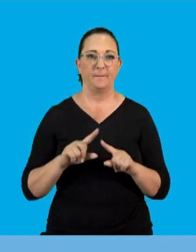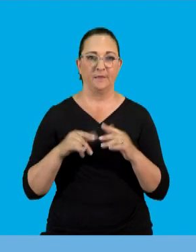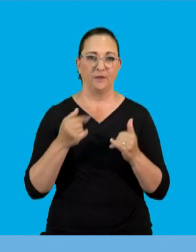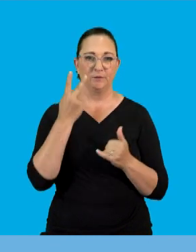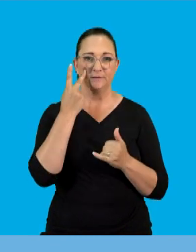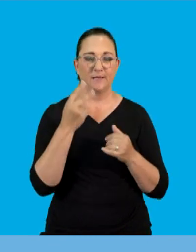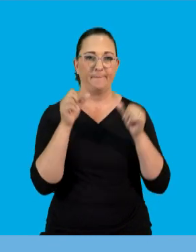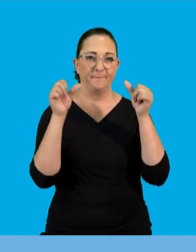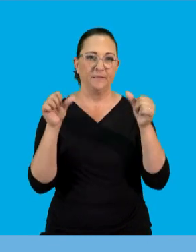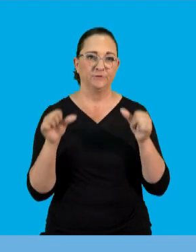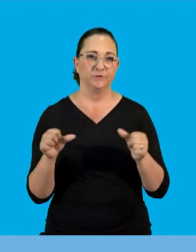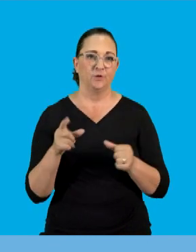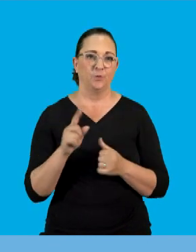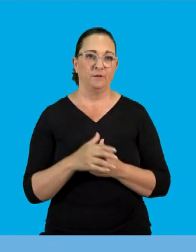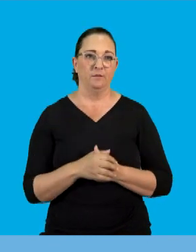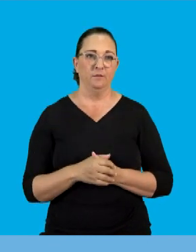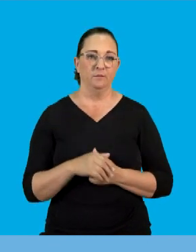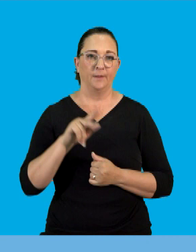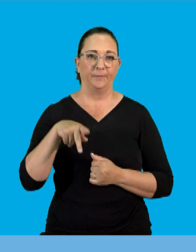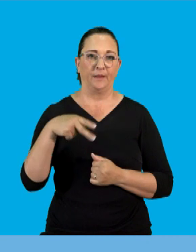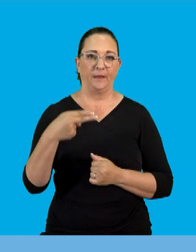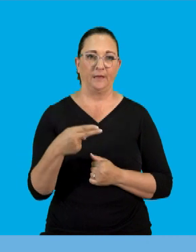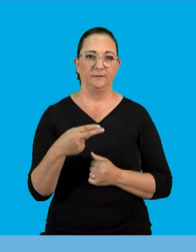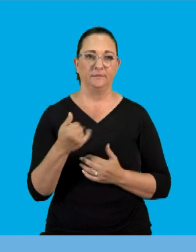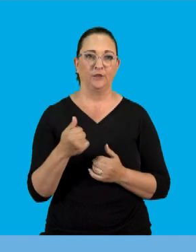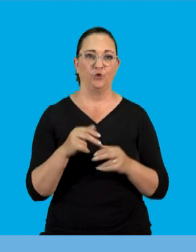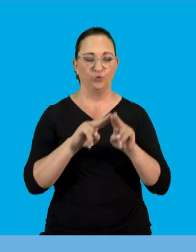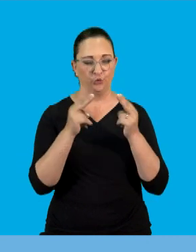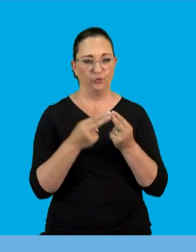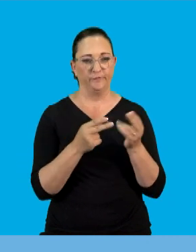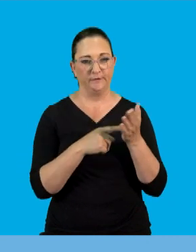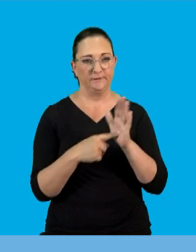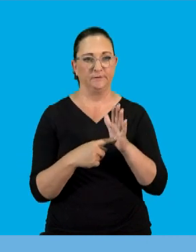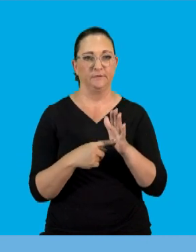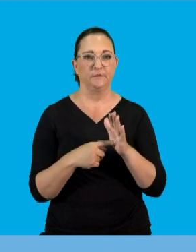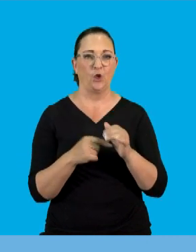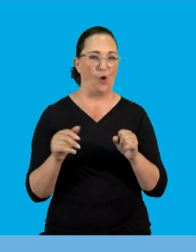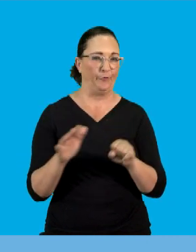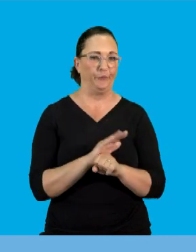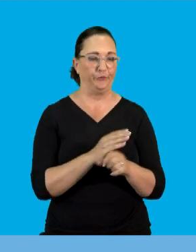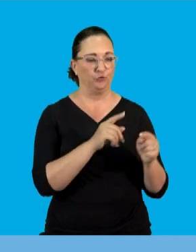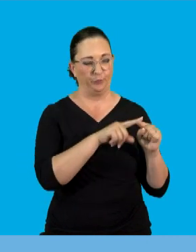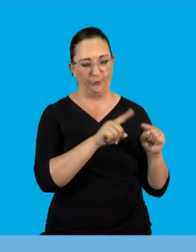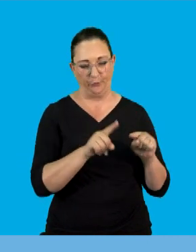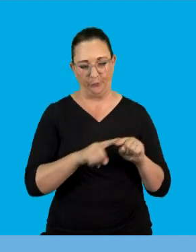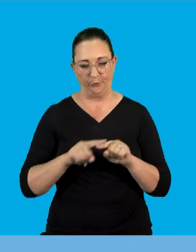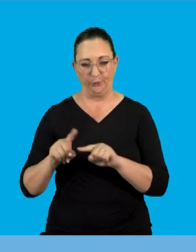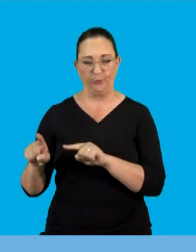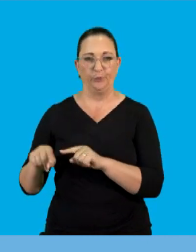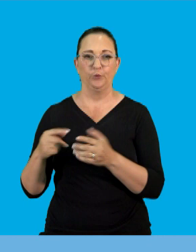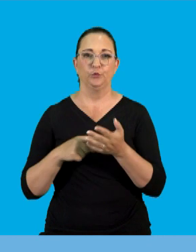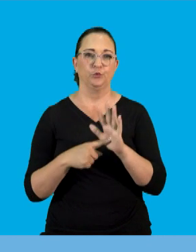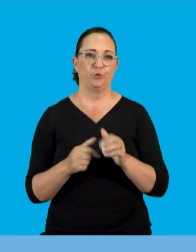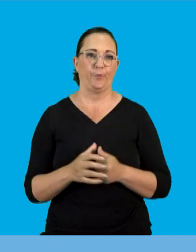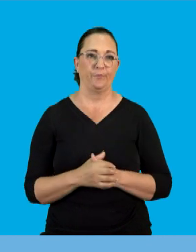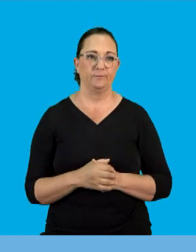the following picture, as I've said, solutions of increasing pH were mixed with universal indicator to show its full range of colors. So